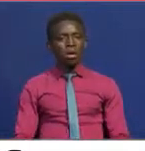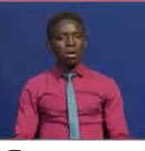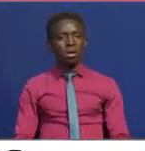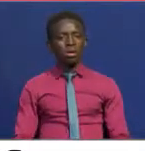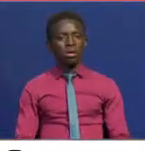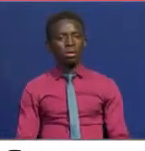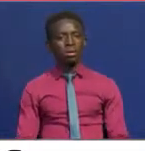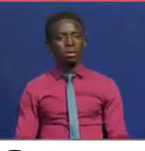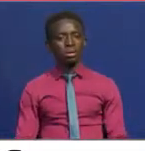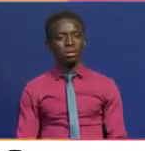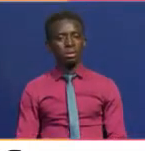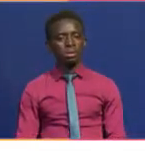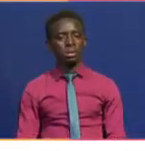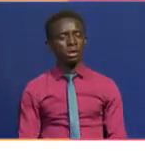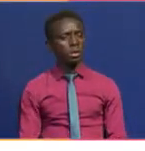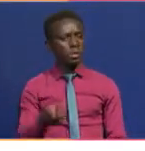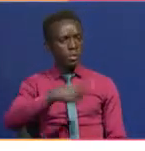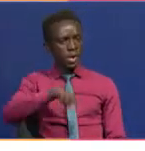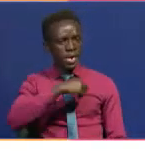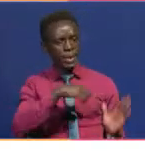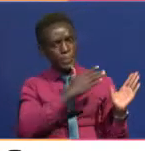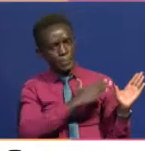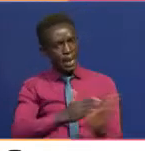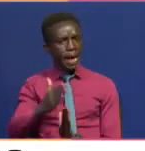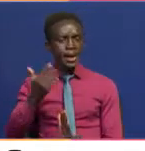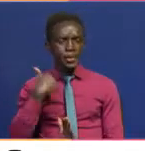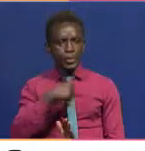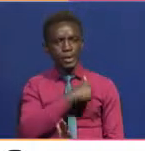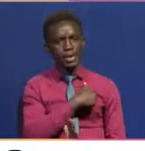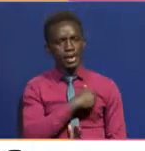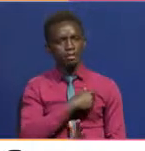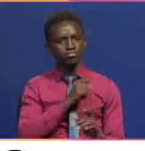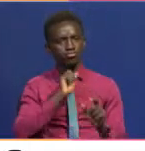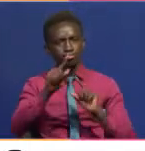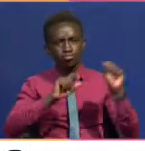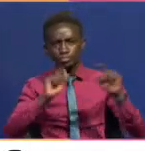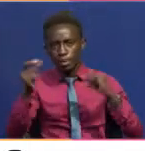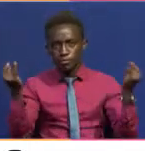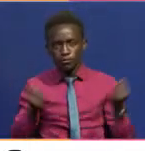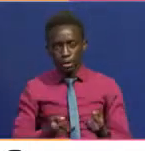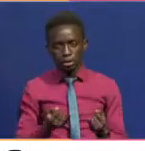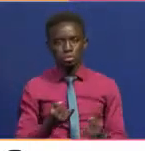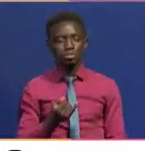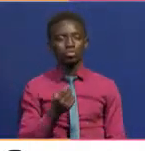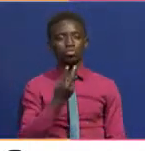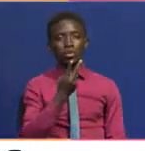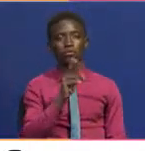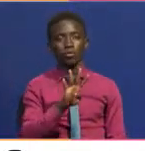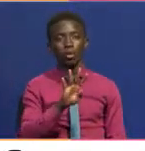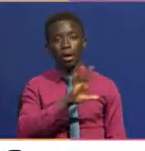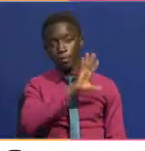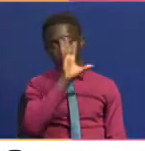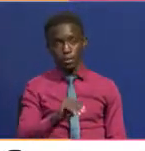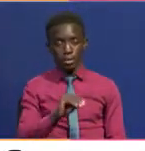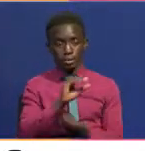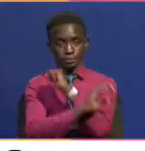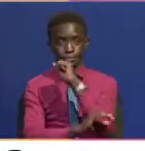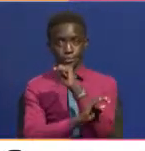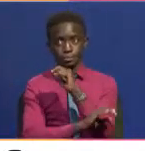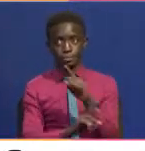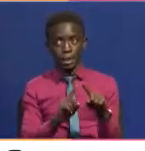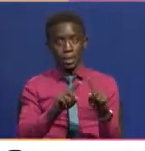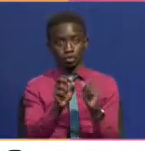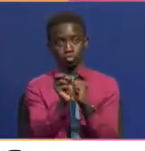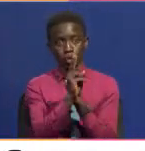So we are anticipating, we sent invitations to 24 African countries. Out of that, 12 have